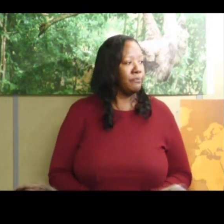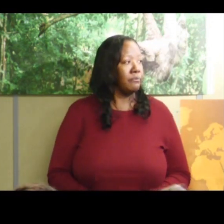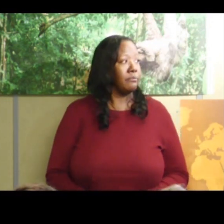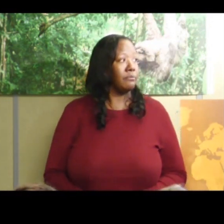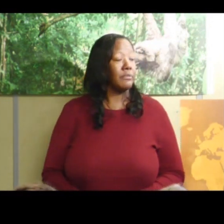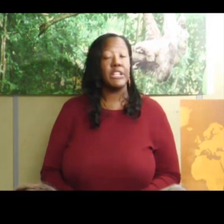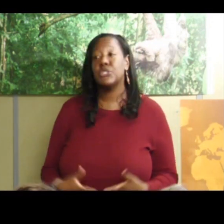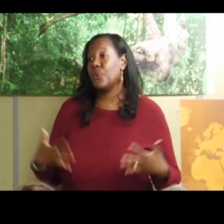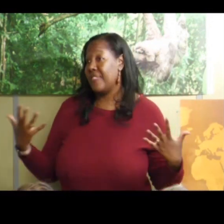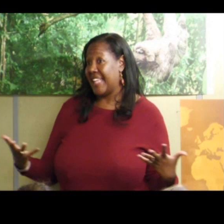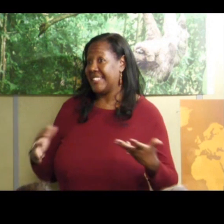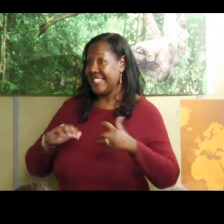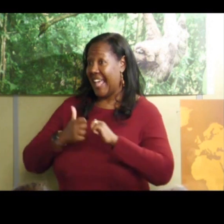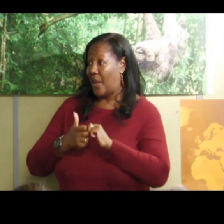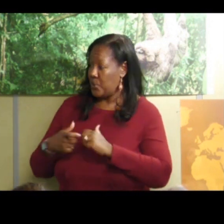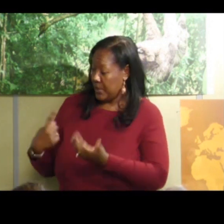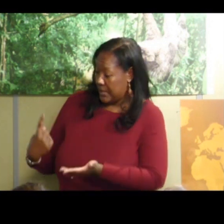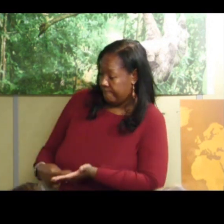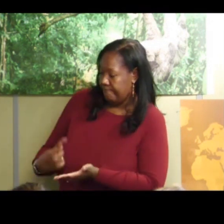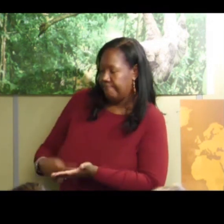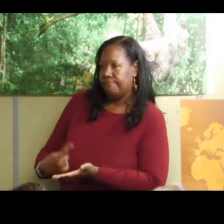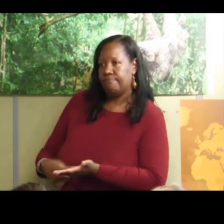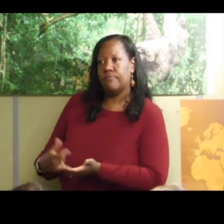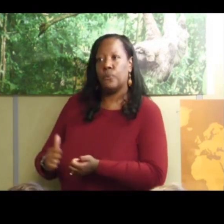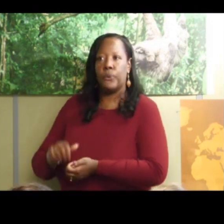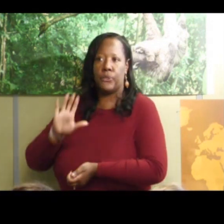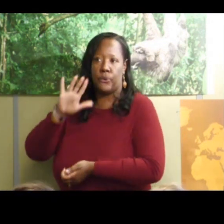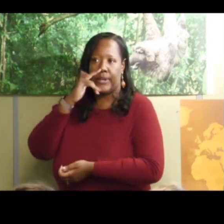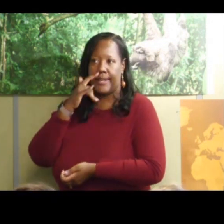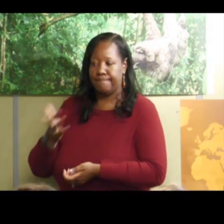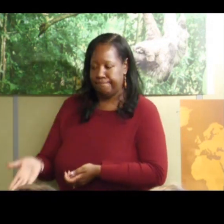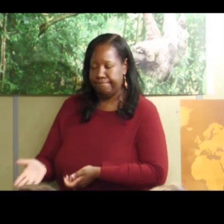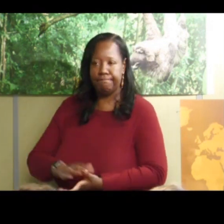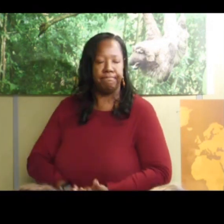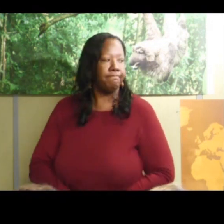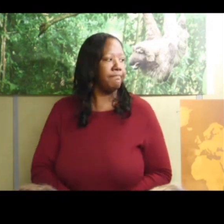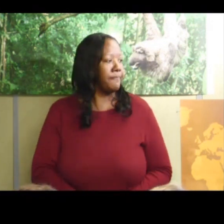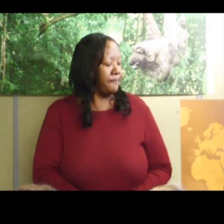to have that conversation, if that's something you're trying to do with your kid.